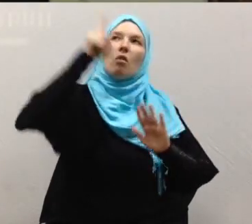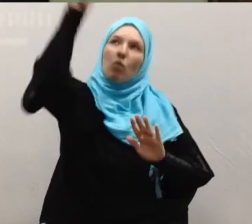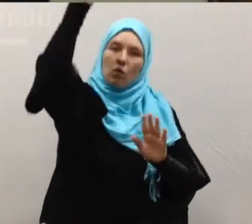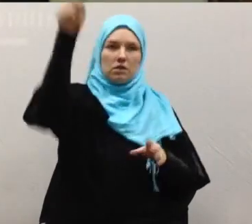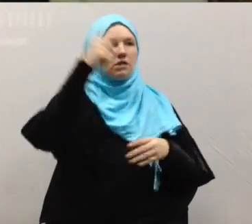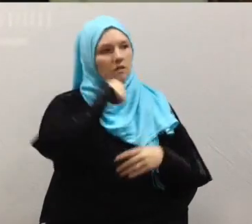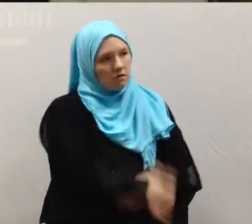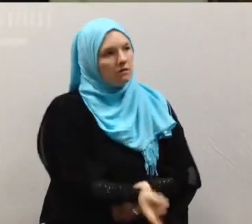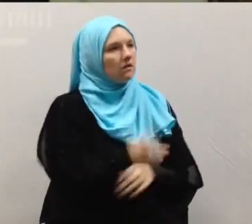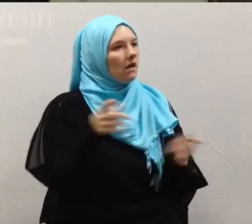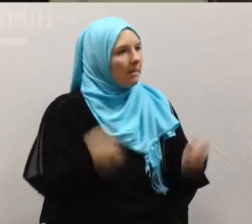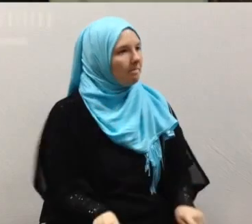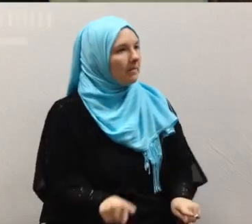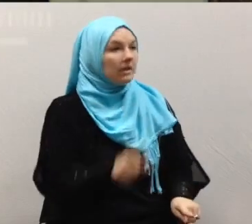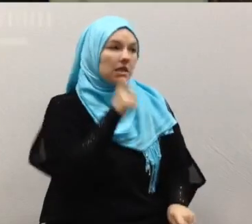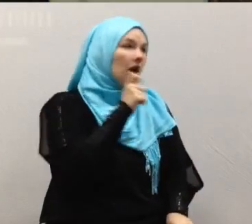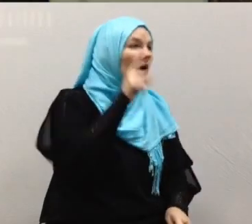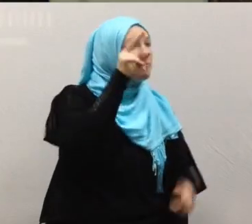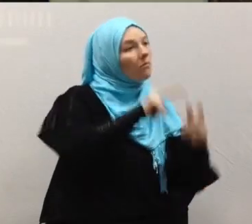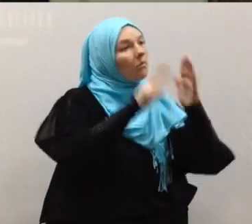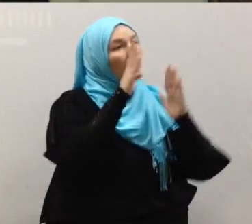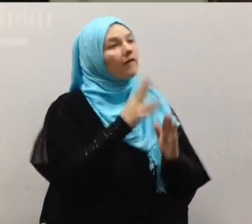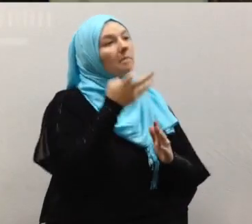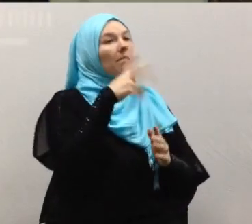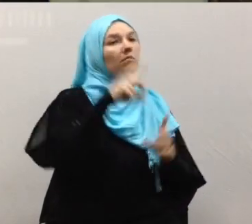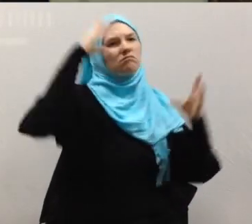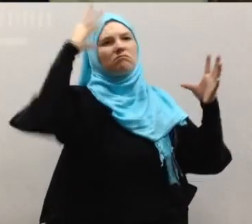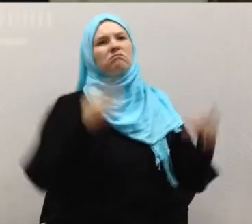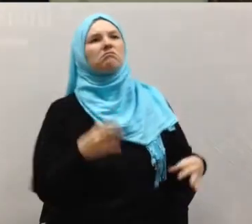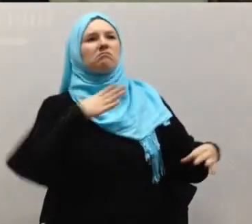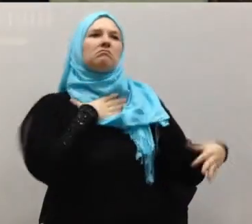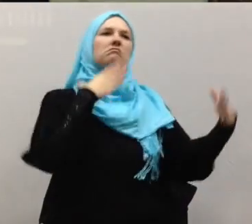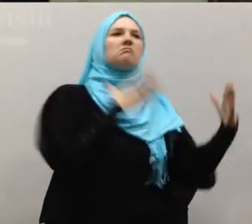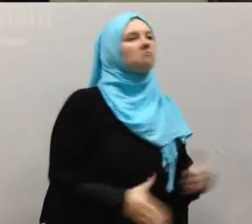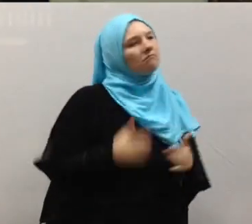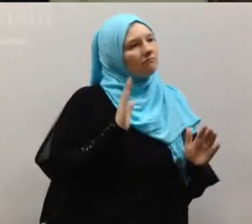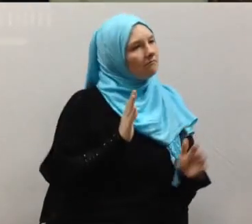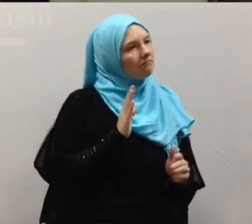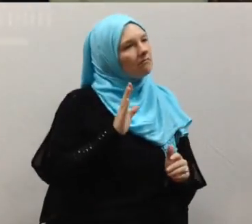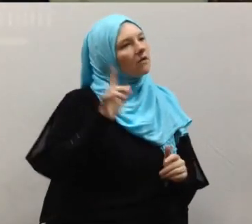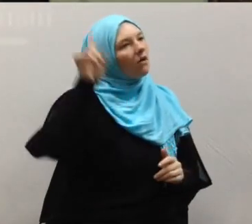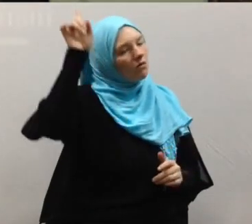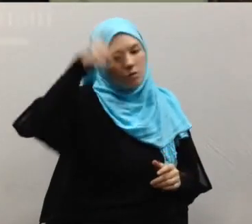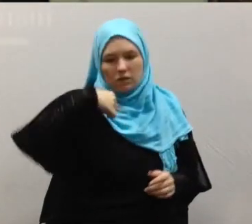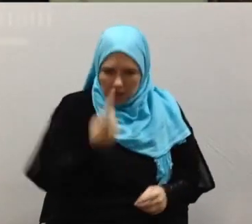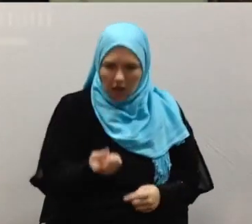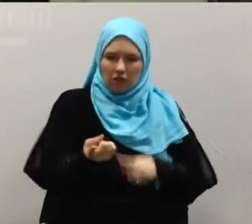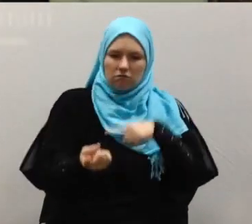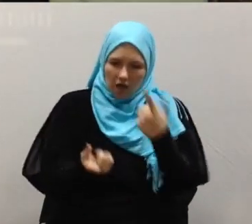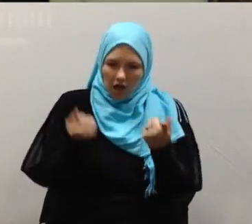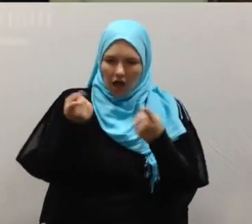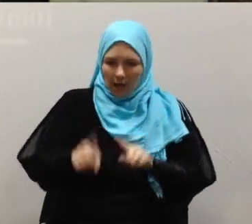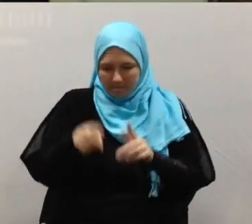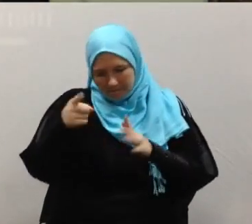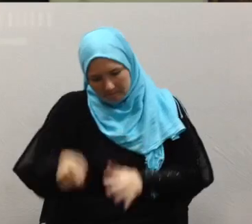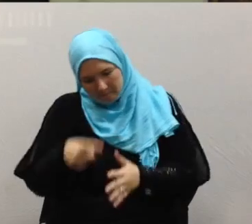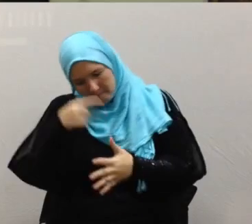to protect these people and to protect the honor and the dignity of the Prophet sallallahu alaihi wasallam.